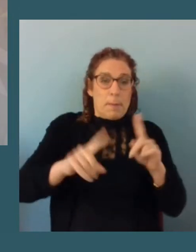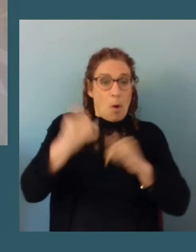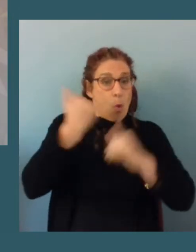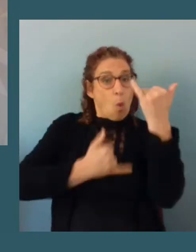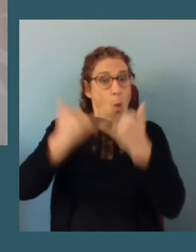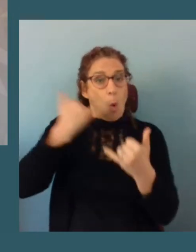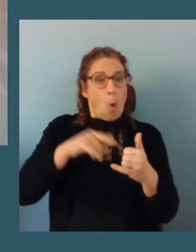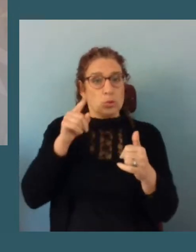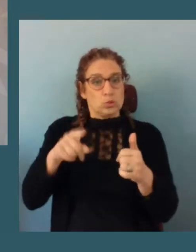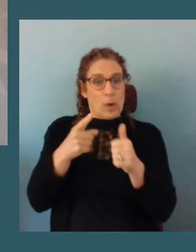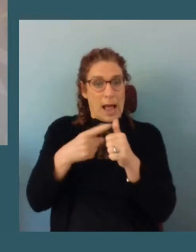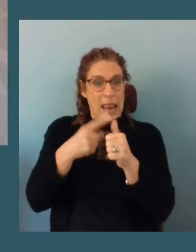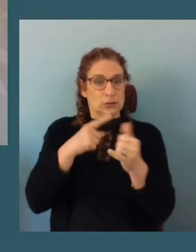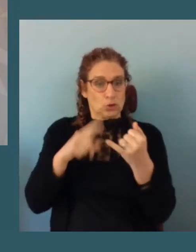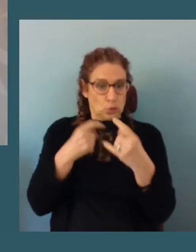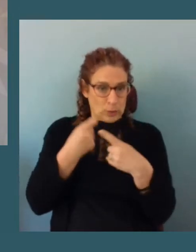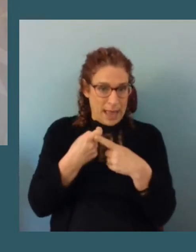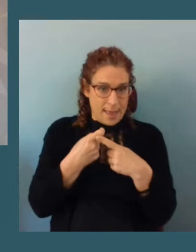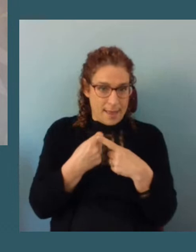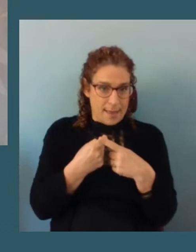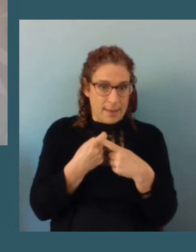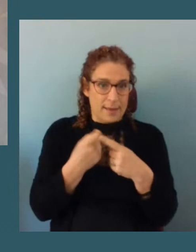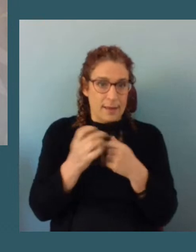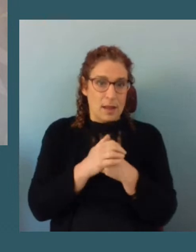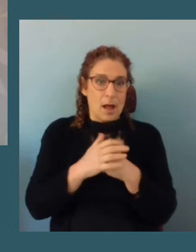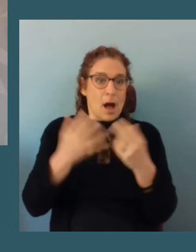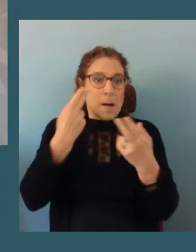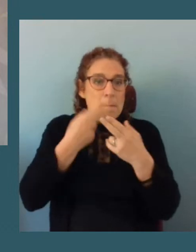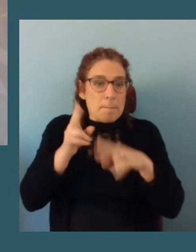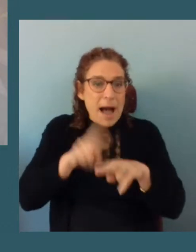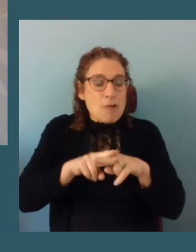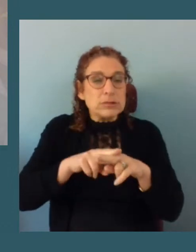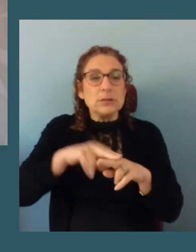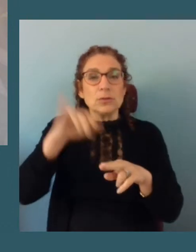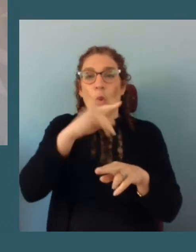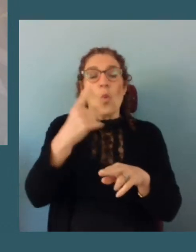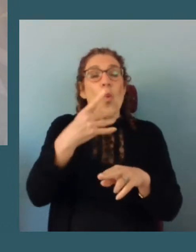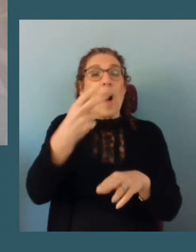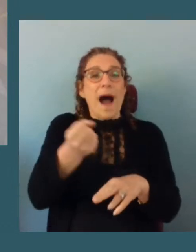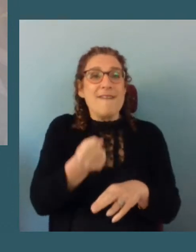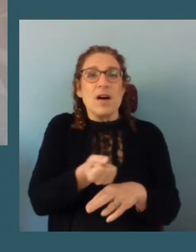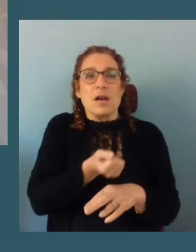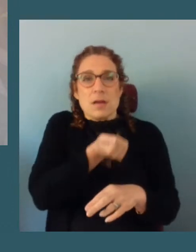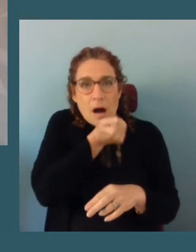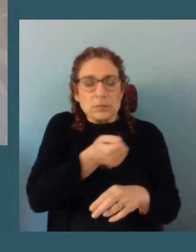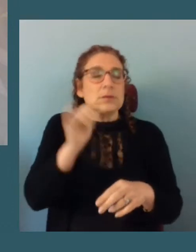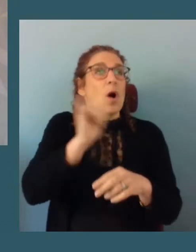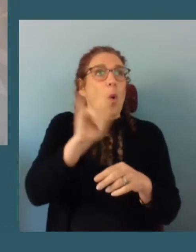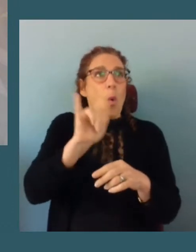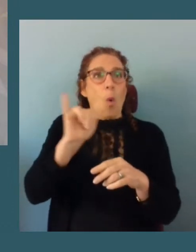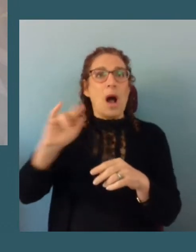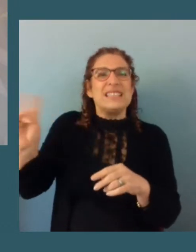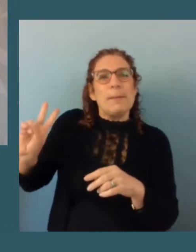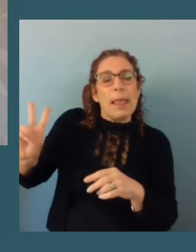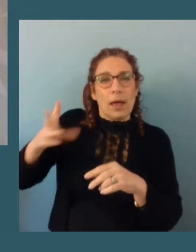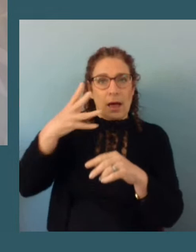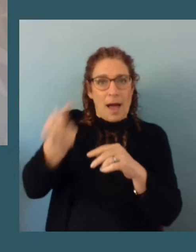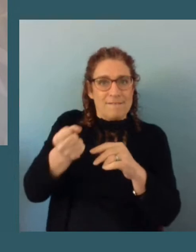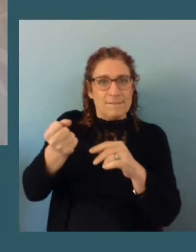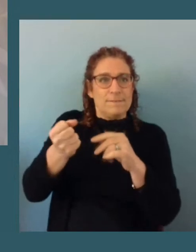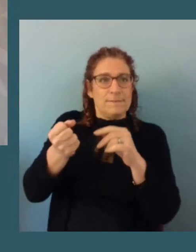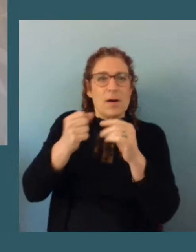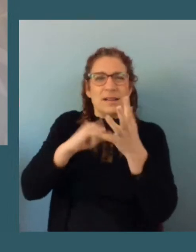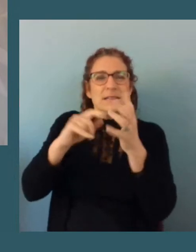So potentially a parent that's got a nut allergy, or a sibling that's got a nut allergy, or there's a lot of concern over